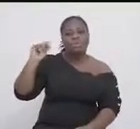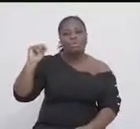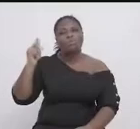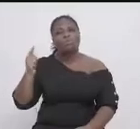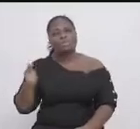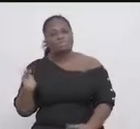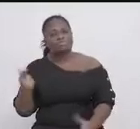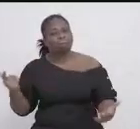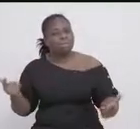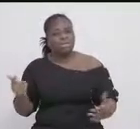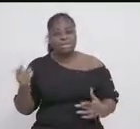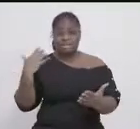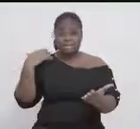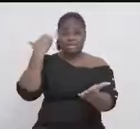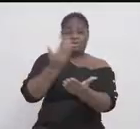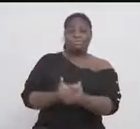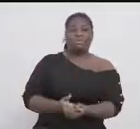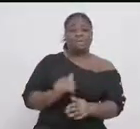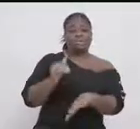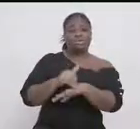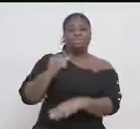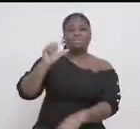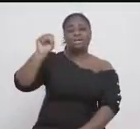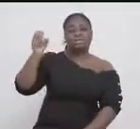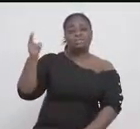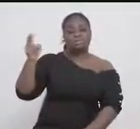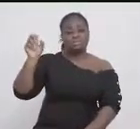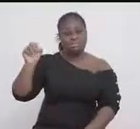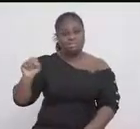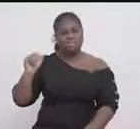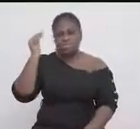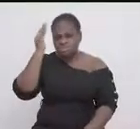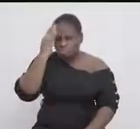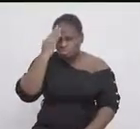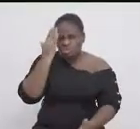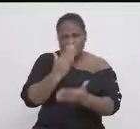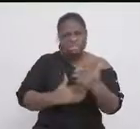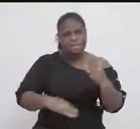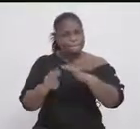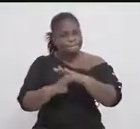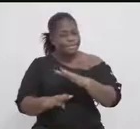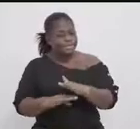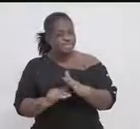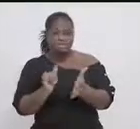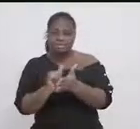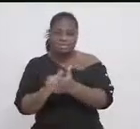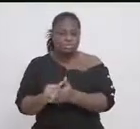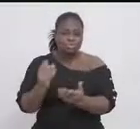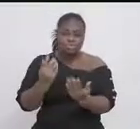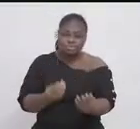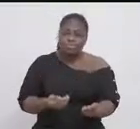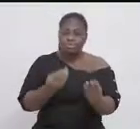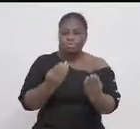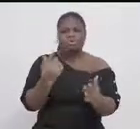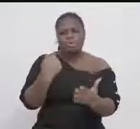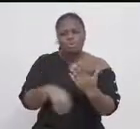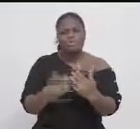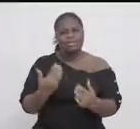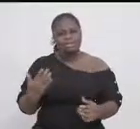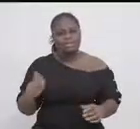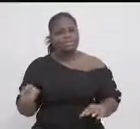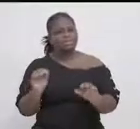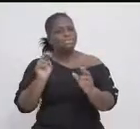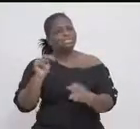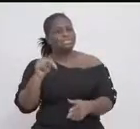they reach SHS 3 should know some basic coding? And if that's the recommendation, what do you think it will require so